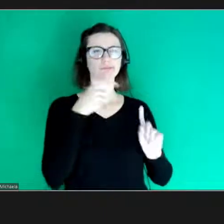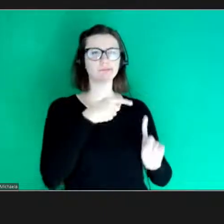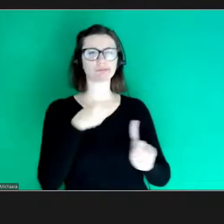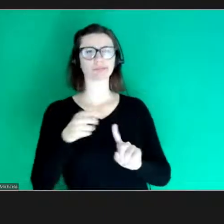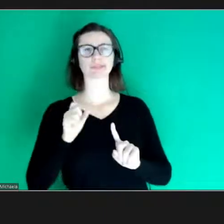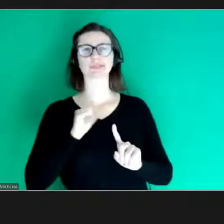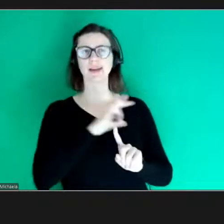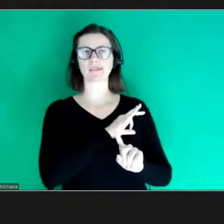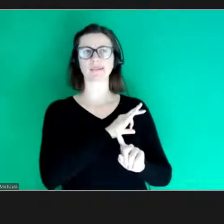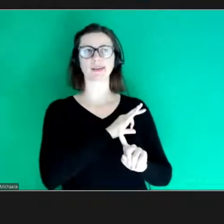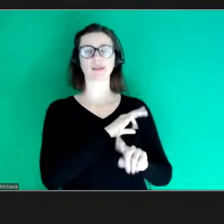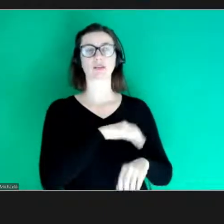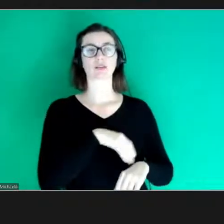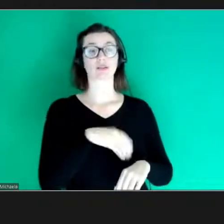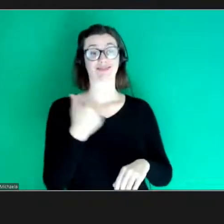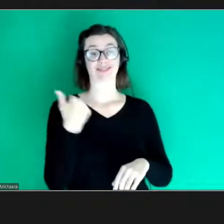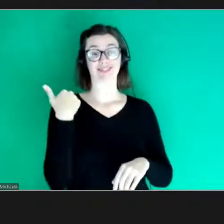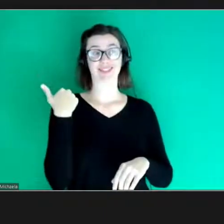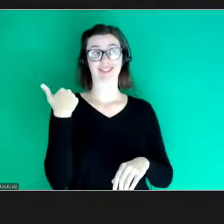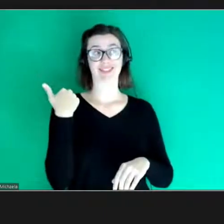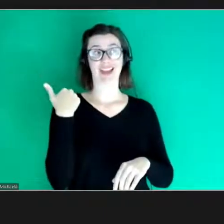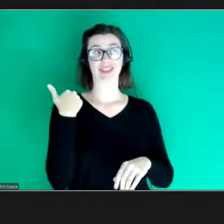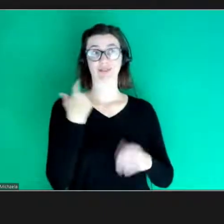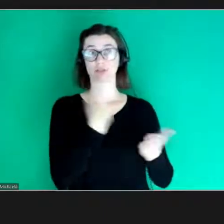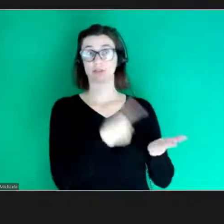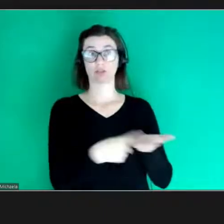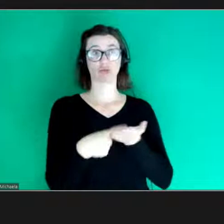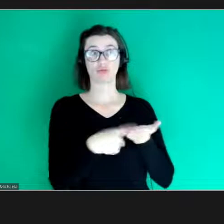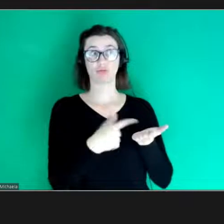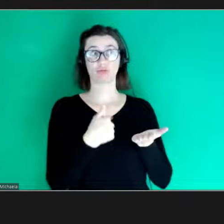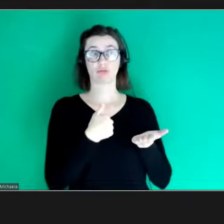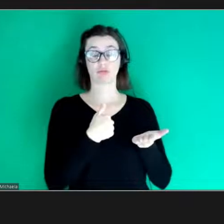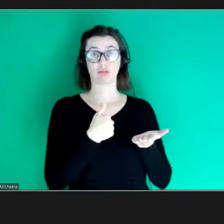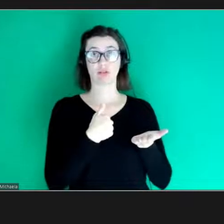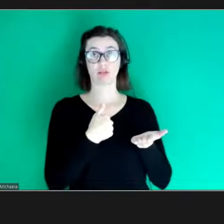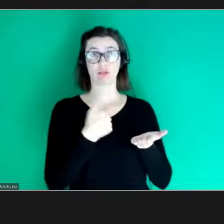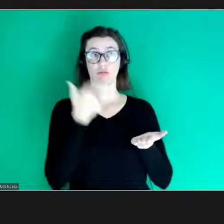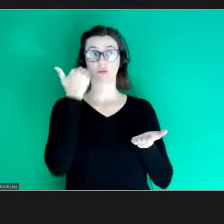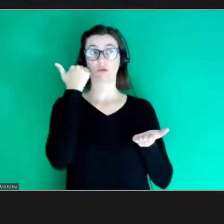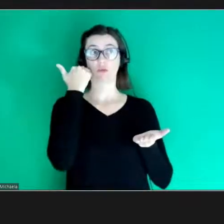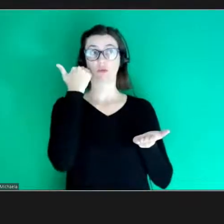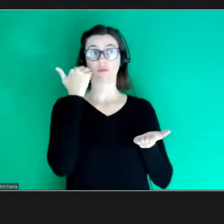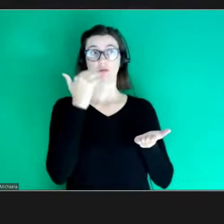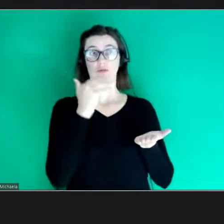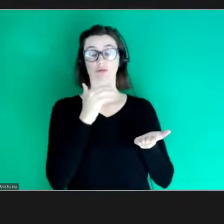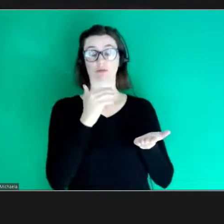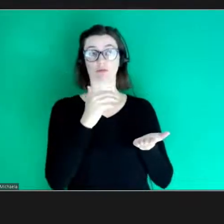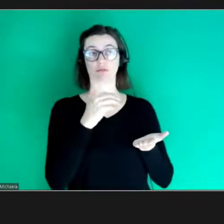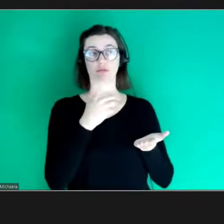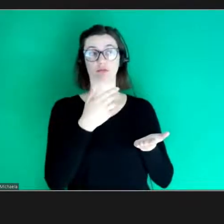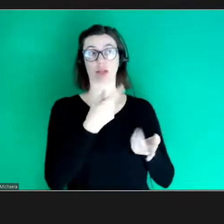The last discussion that I'm aware of it coming up was in terms of